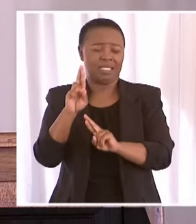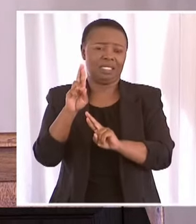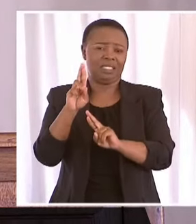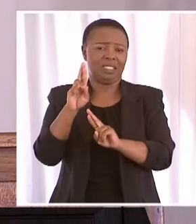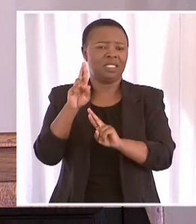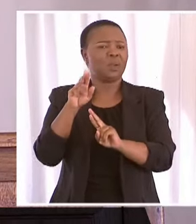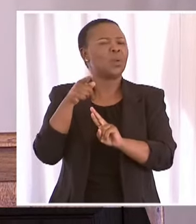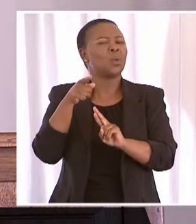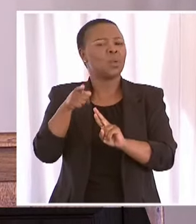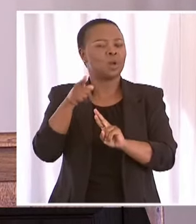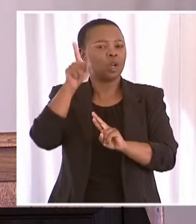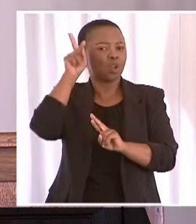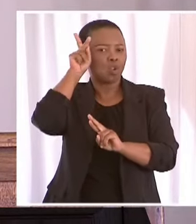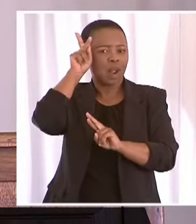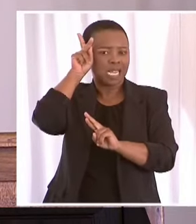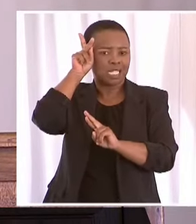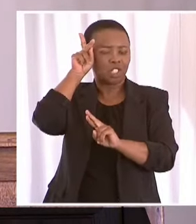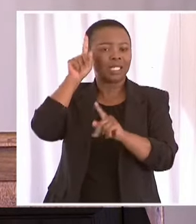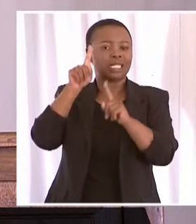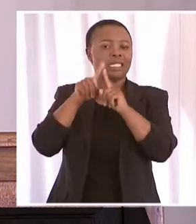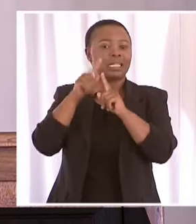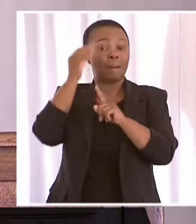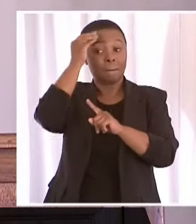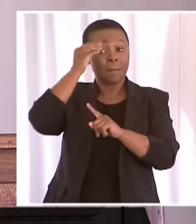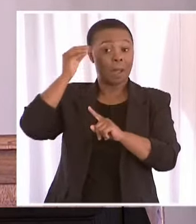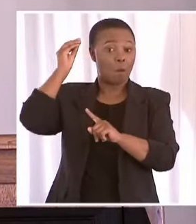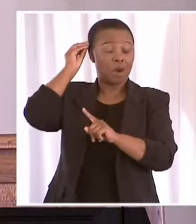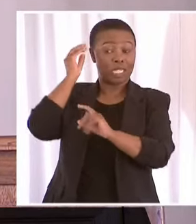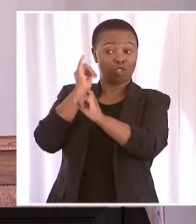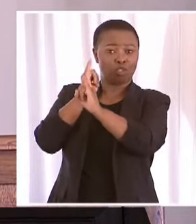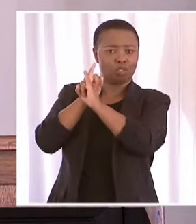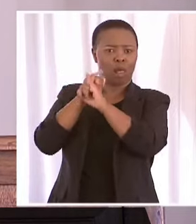for knowledge and institutional memory.